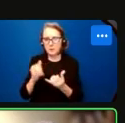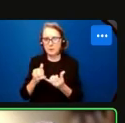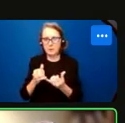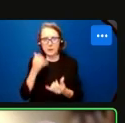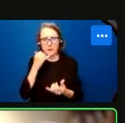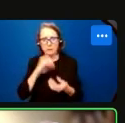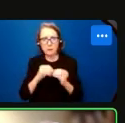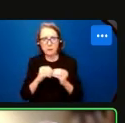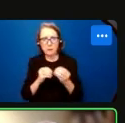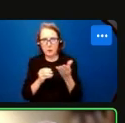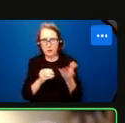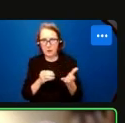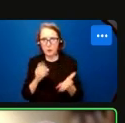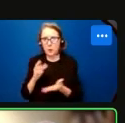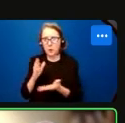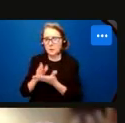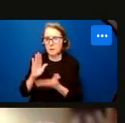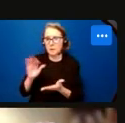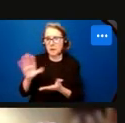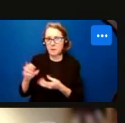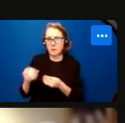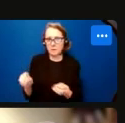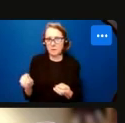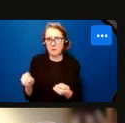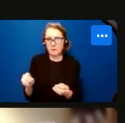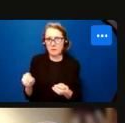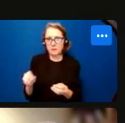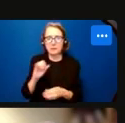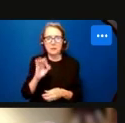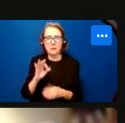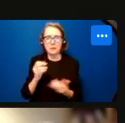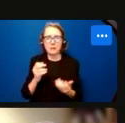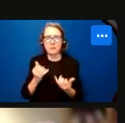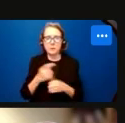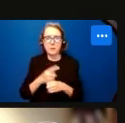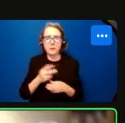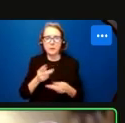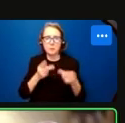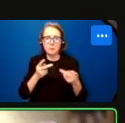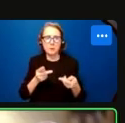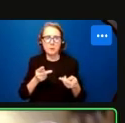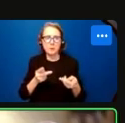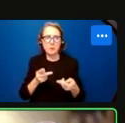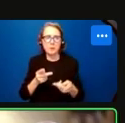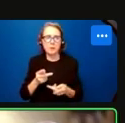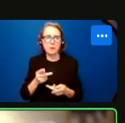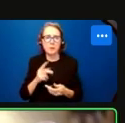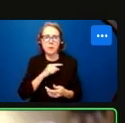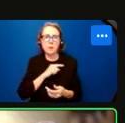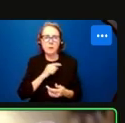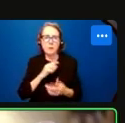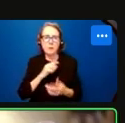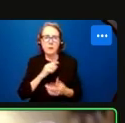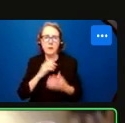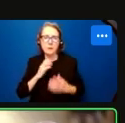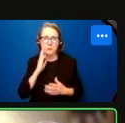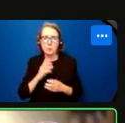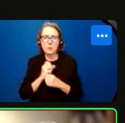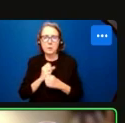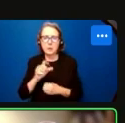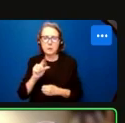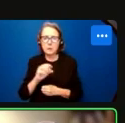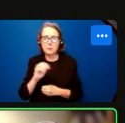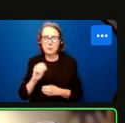listed here, or stop in their office. And if today's proposal is approved, qualifying customers will get a 20% discount off their